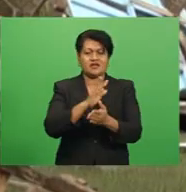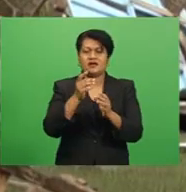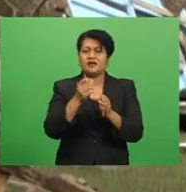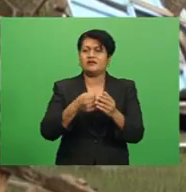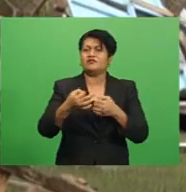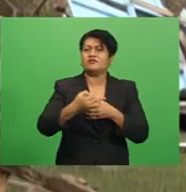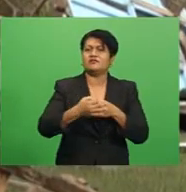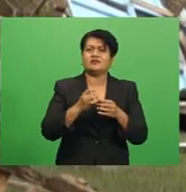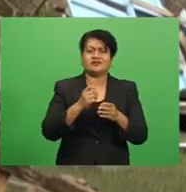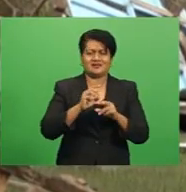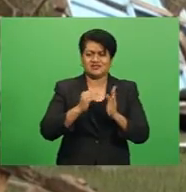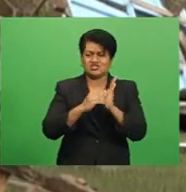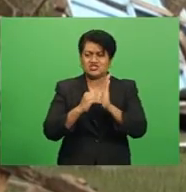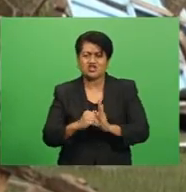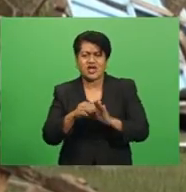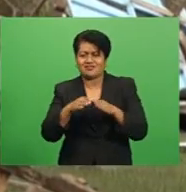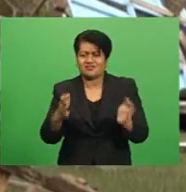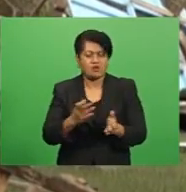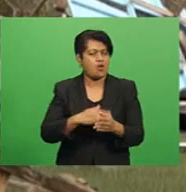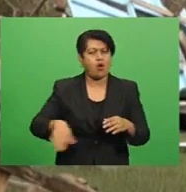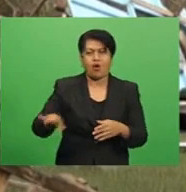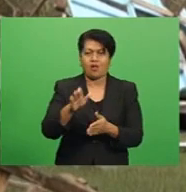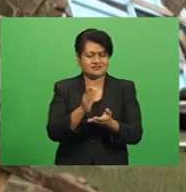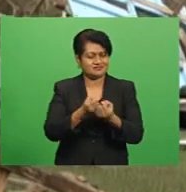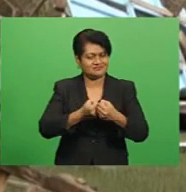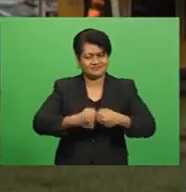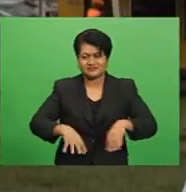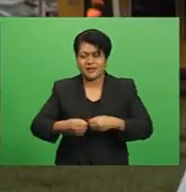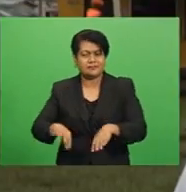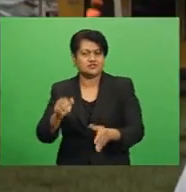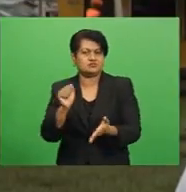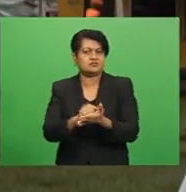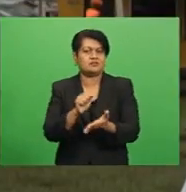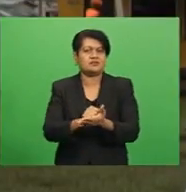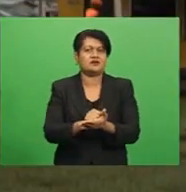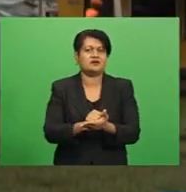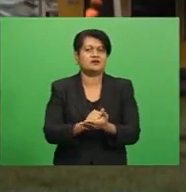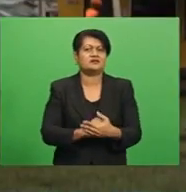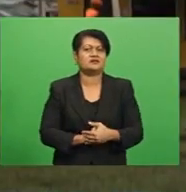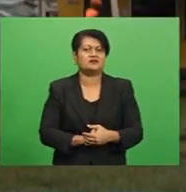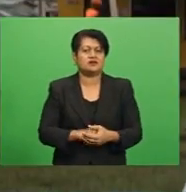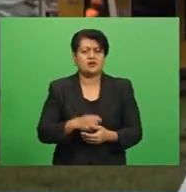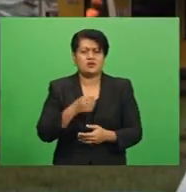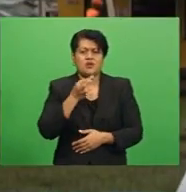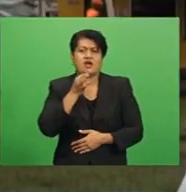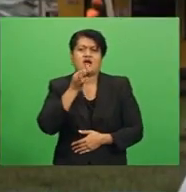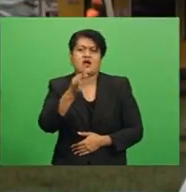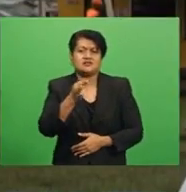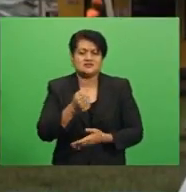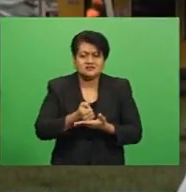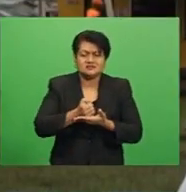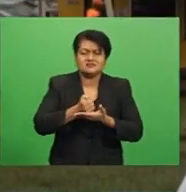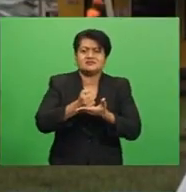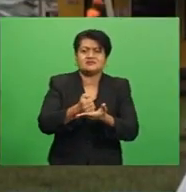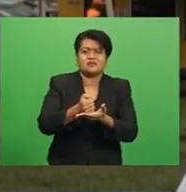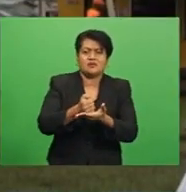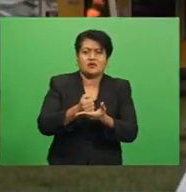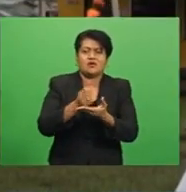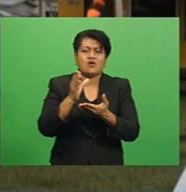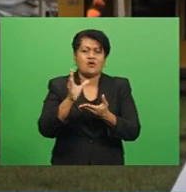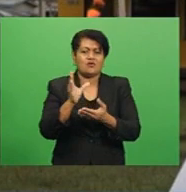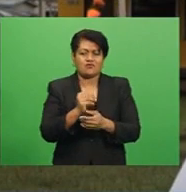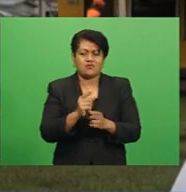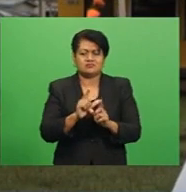broken, and the dorms and dining hall destroyed. We are seeking assistance from our local